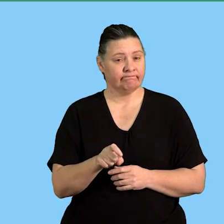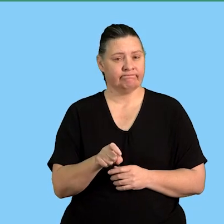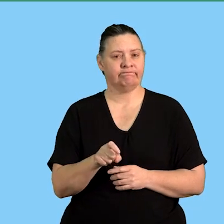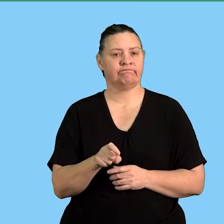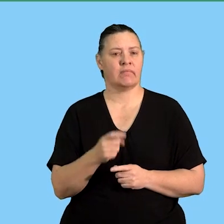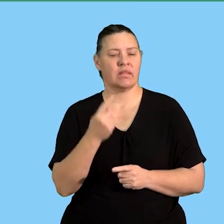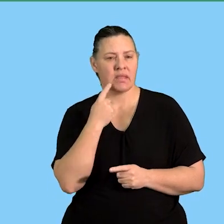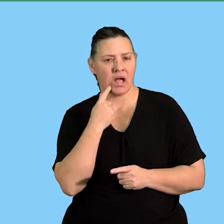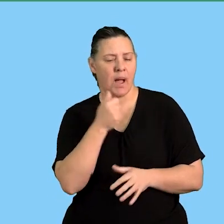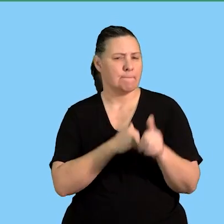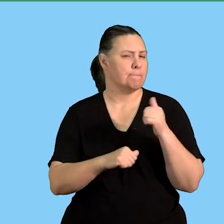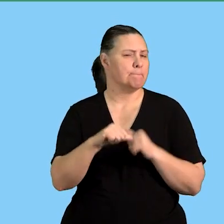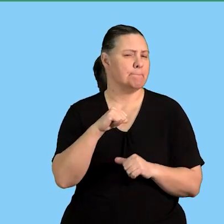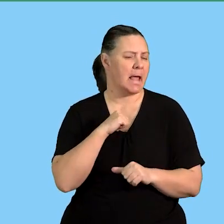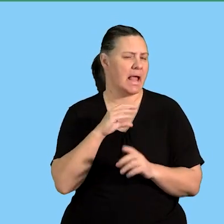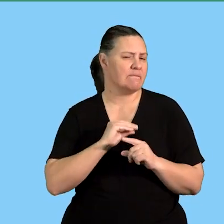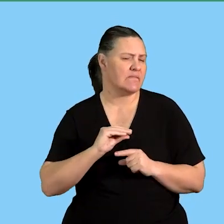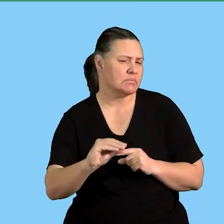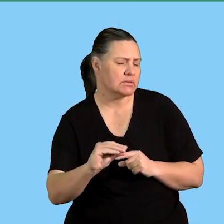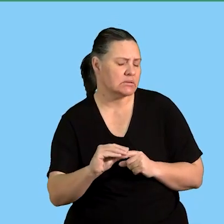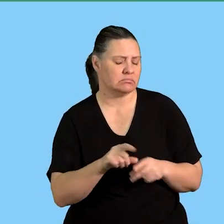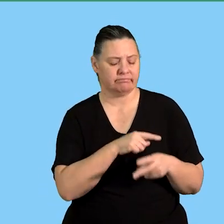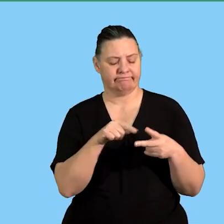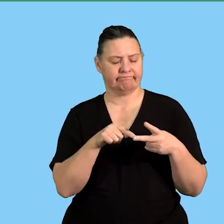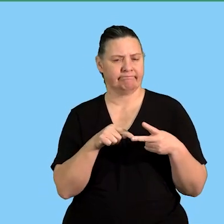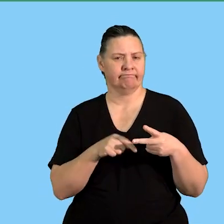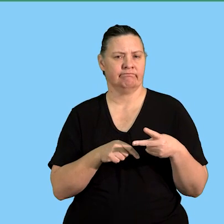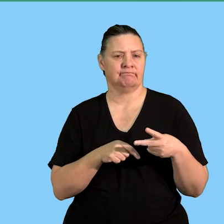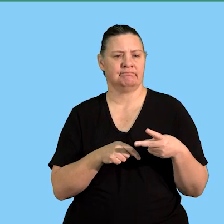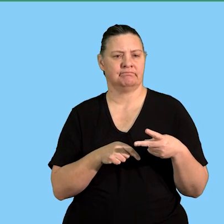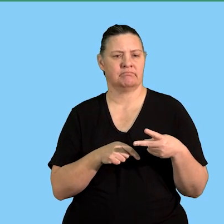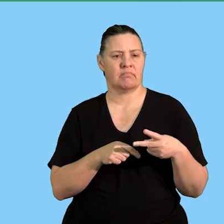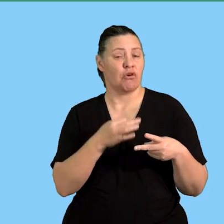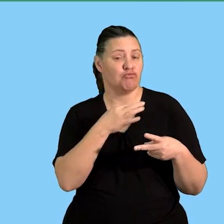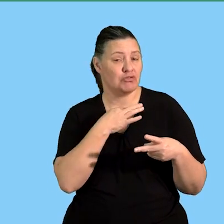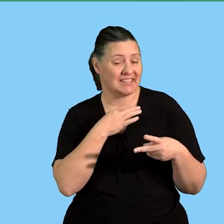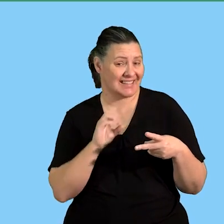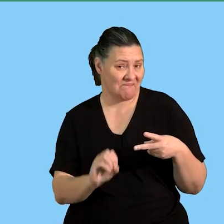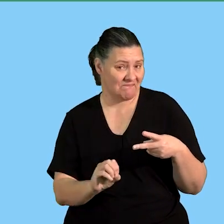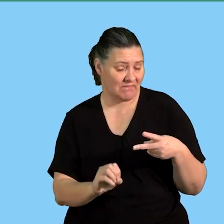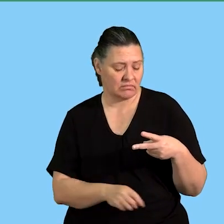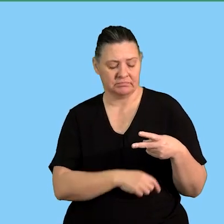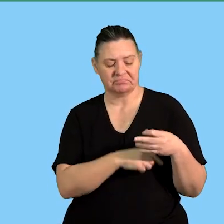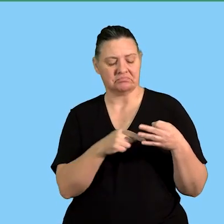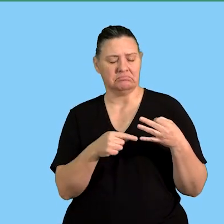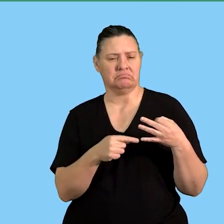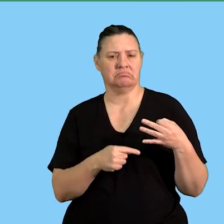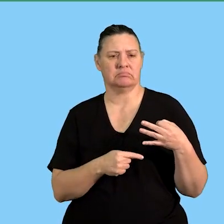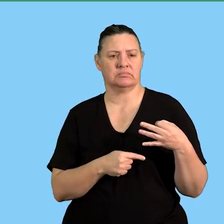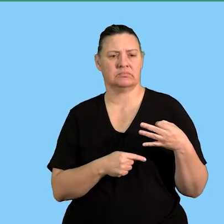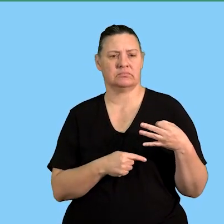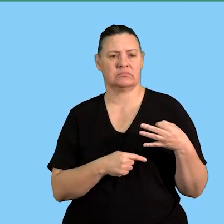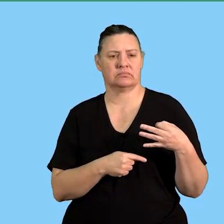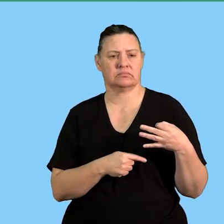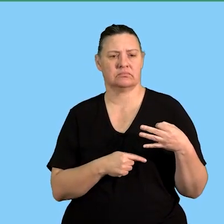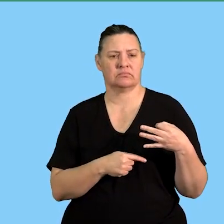able to consider return on investment. You should further be able to look into the risk and also look into